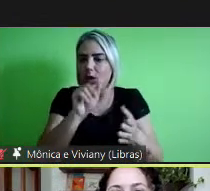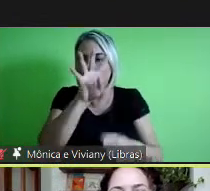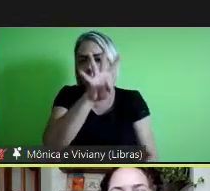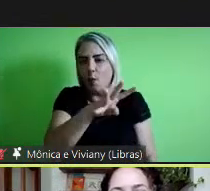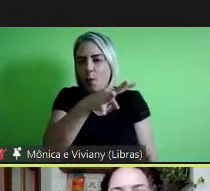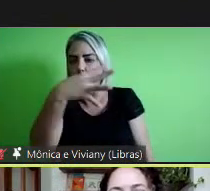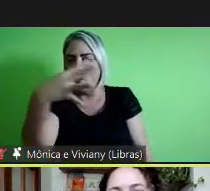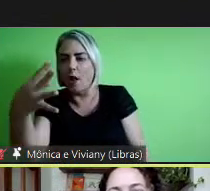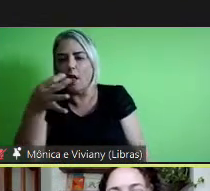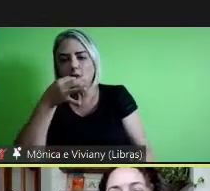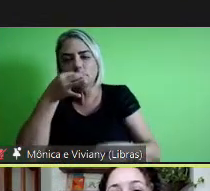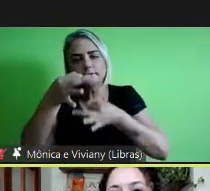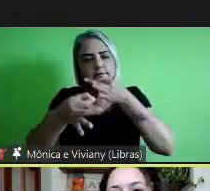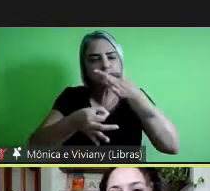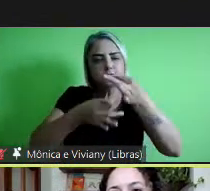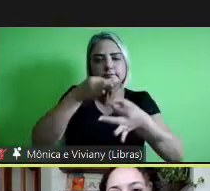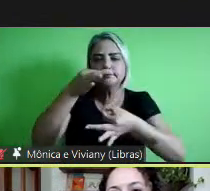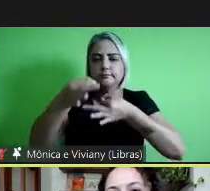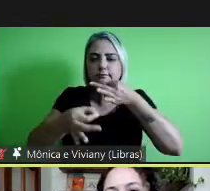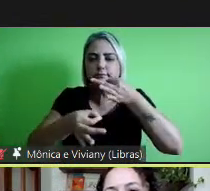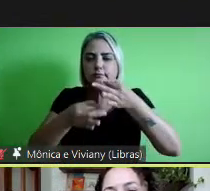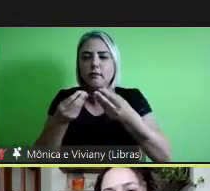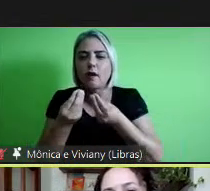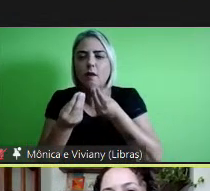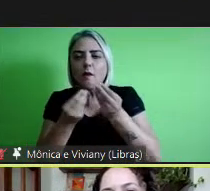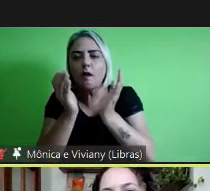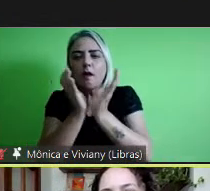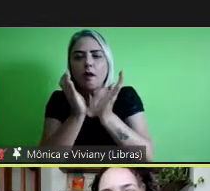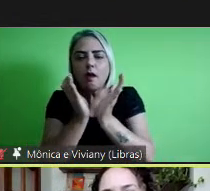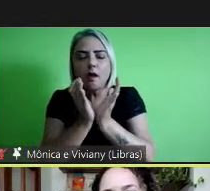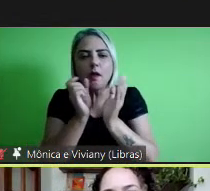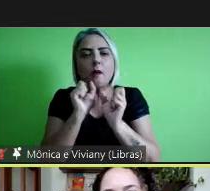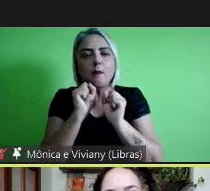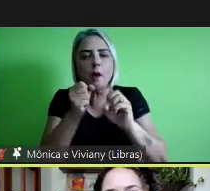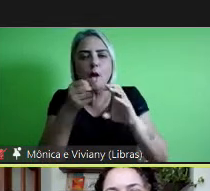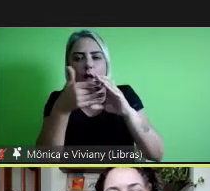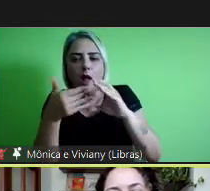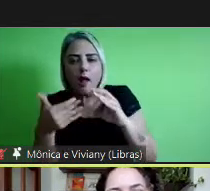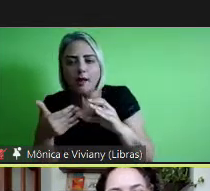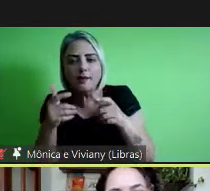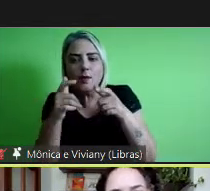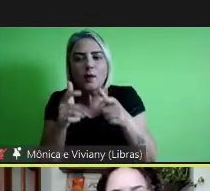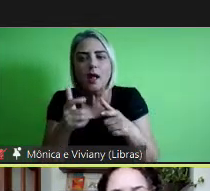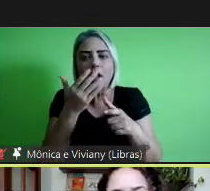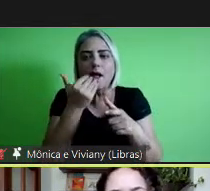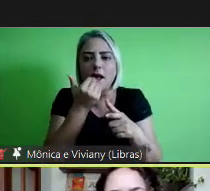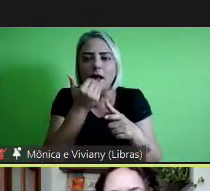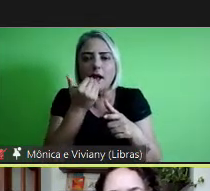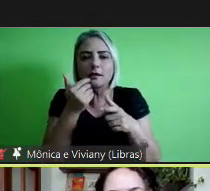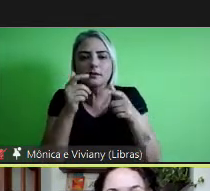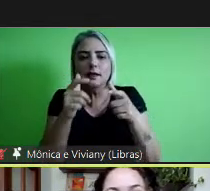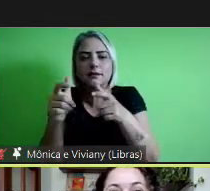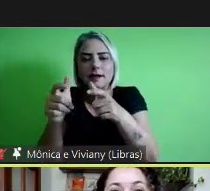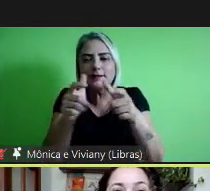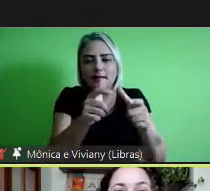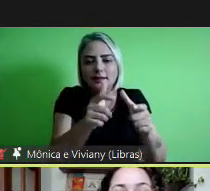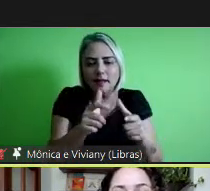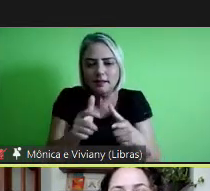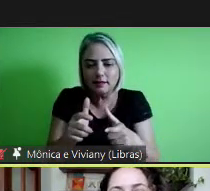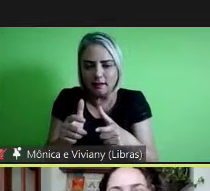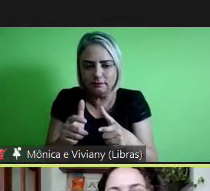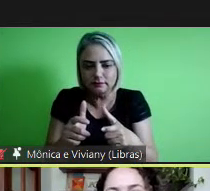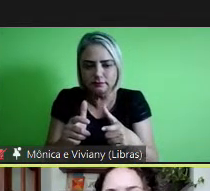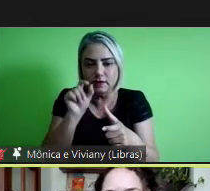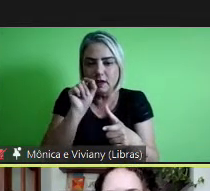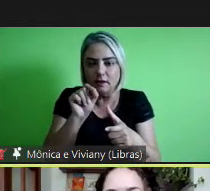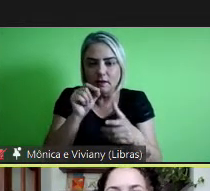this matrix, there was a chart that was included with suggestions of how the team can characterize